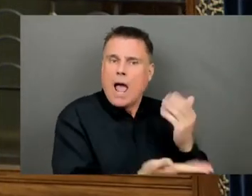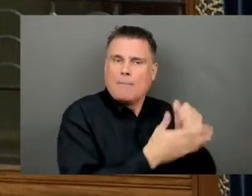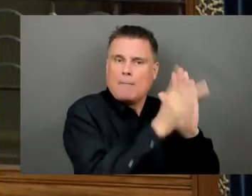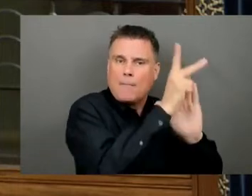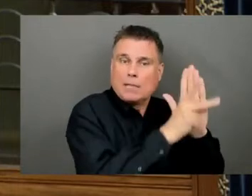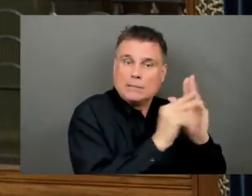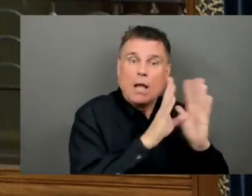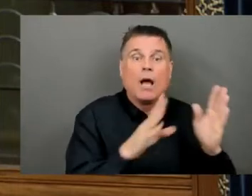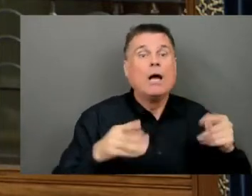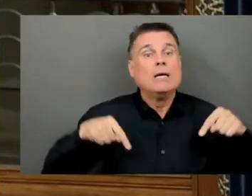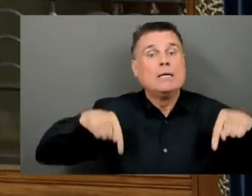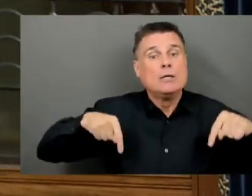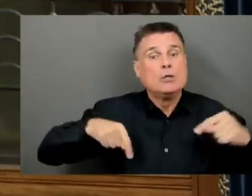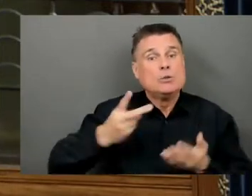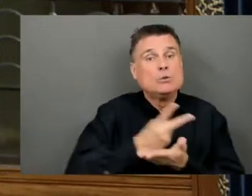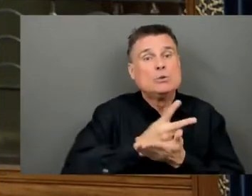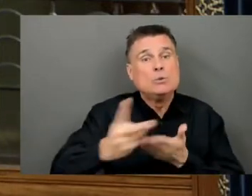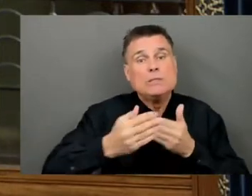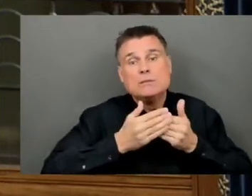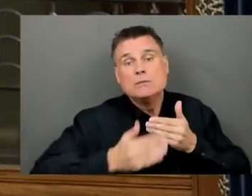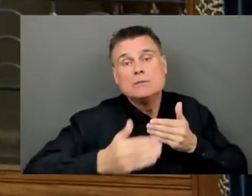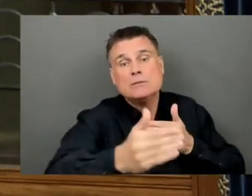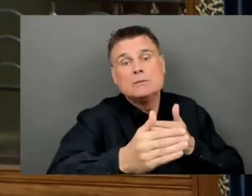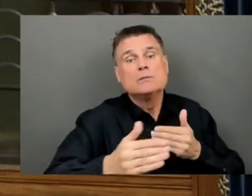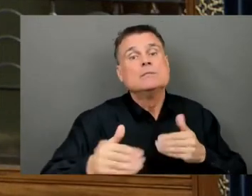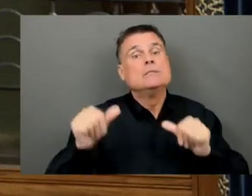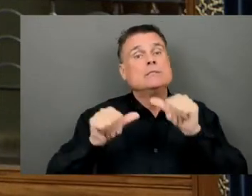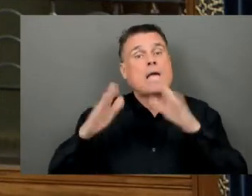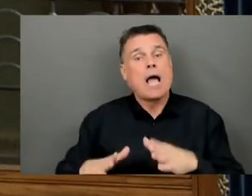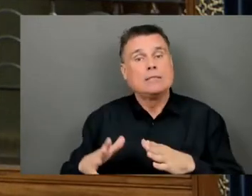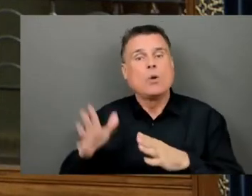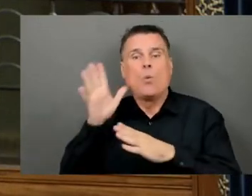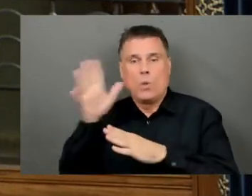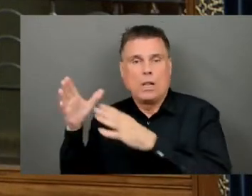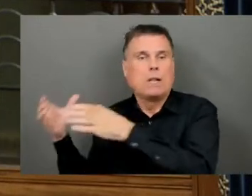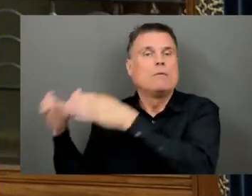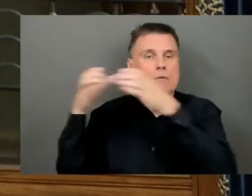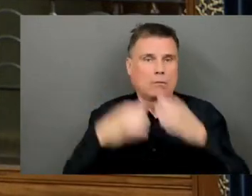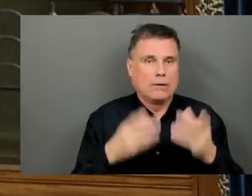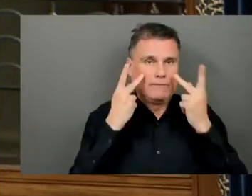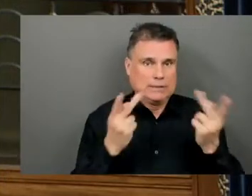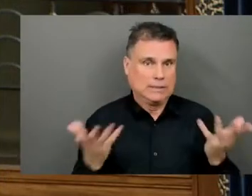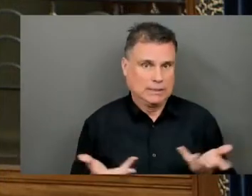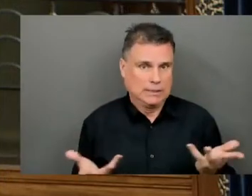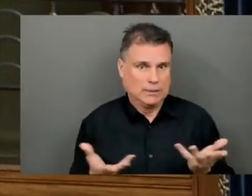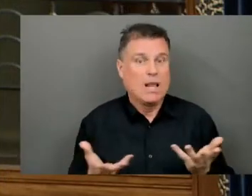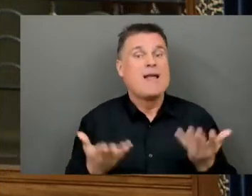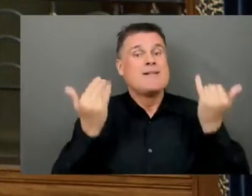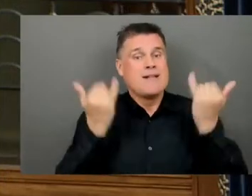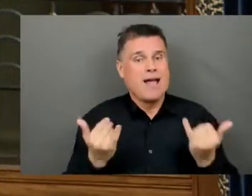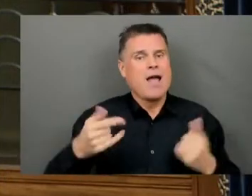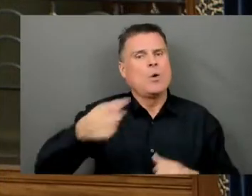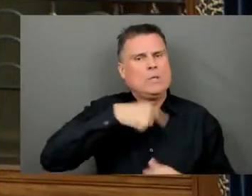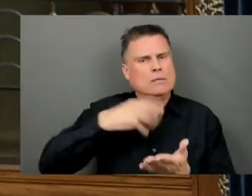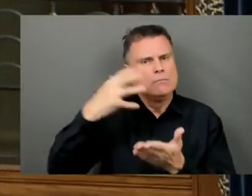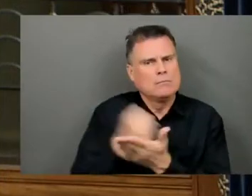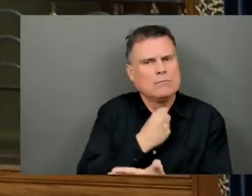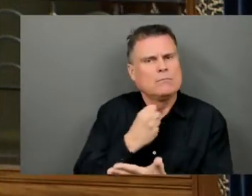Science Meets Parliament BC program to help. And I hope we all look forward to building those bridges together. Thank you, Mr. Speaker."